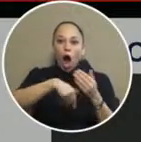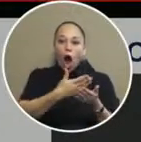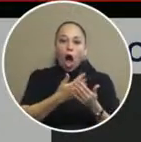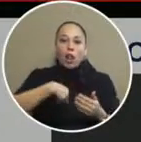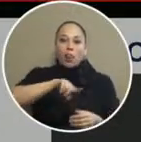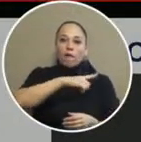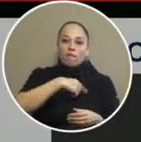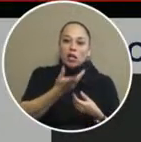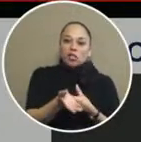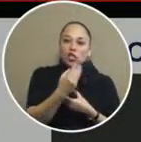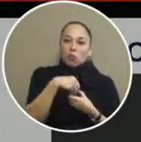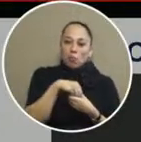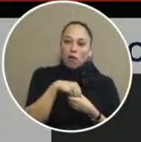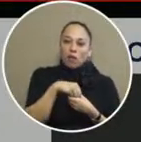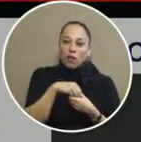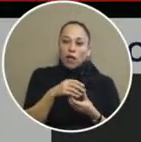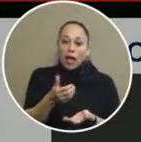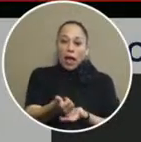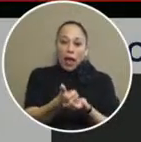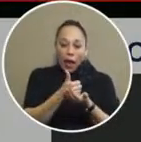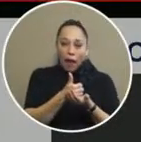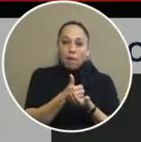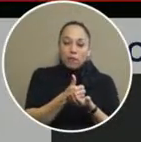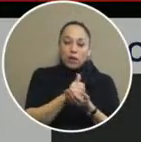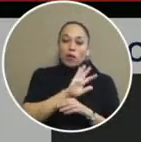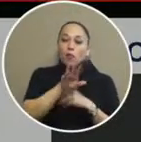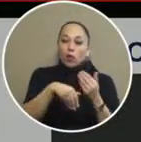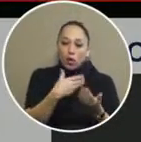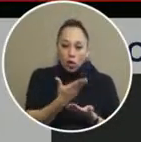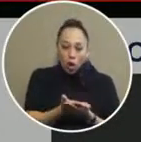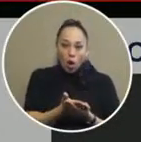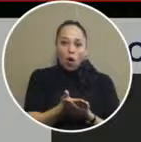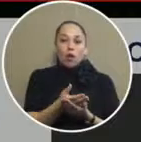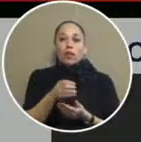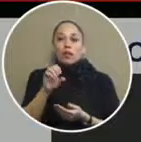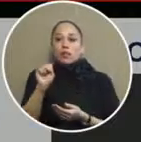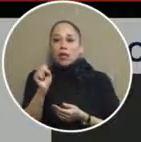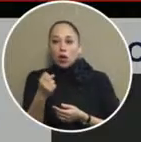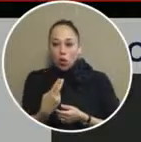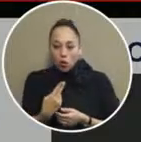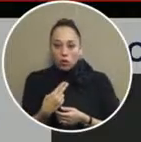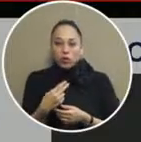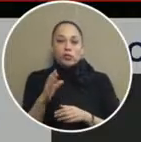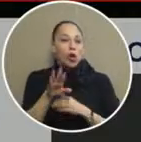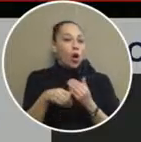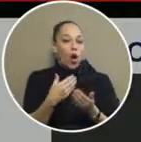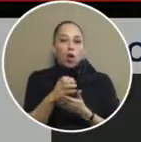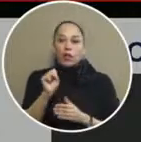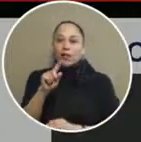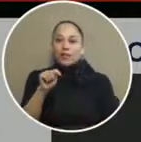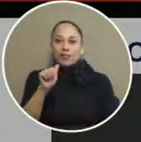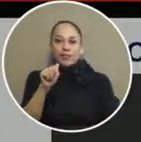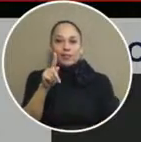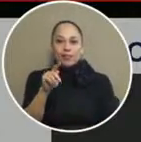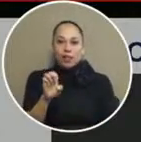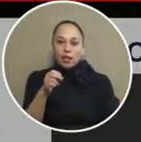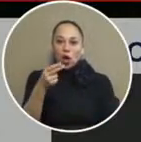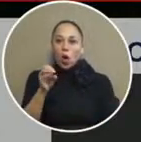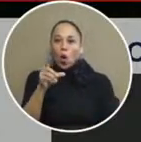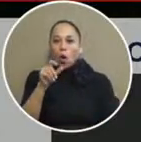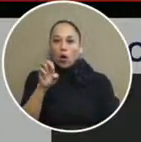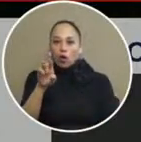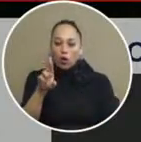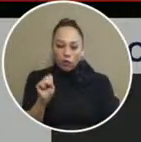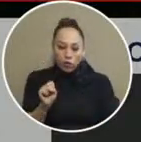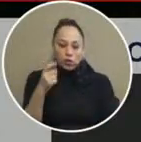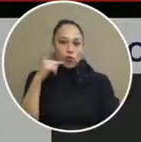work in the collaboration between all the stakeholders. And all the stakeholders is everybody in the community,